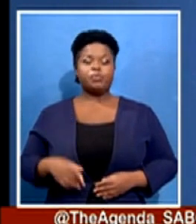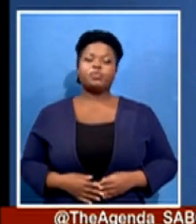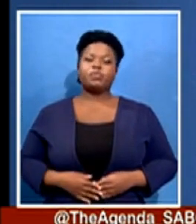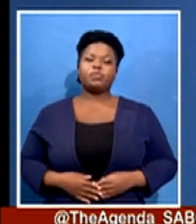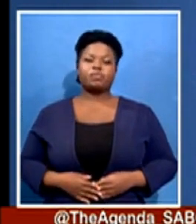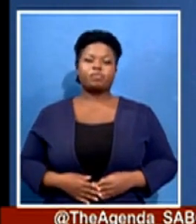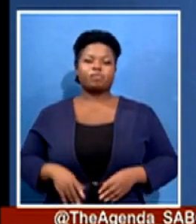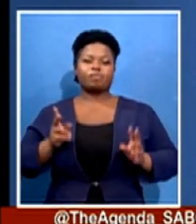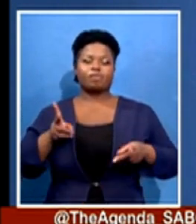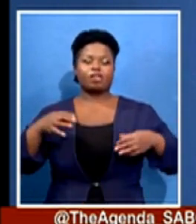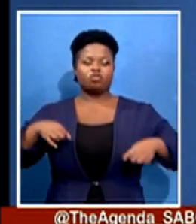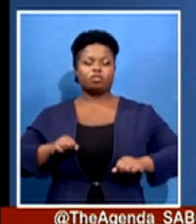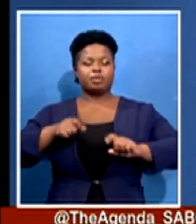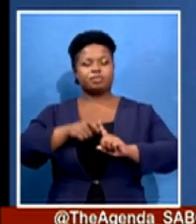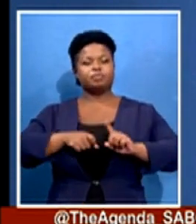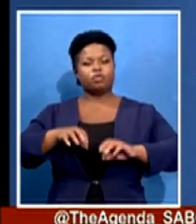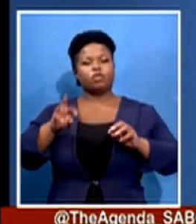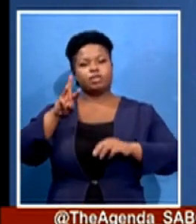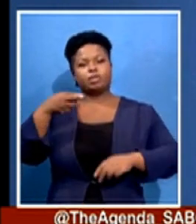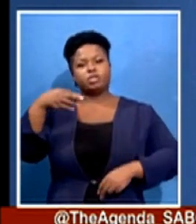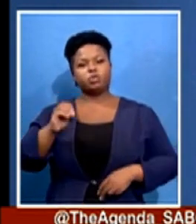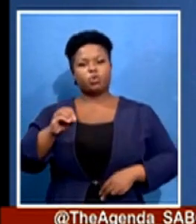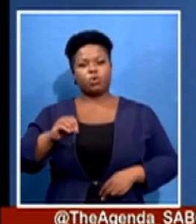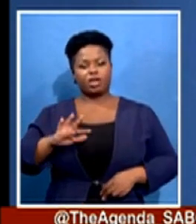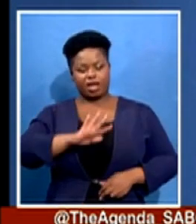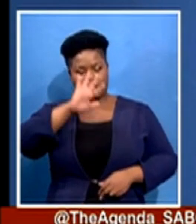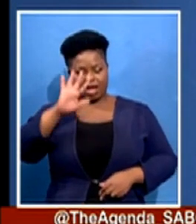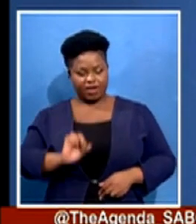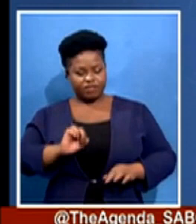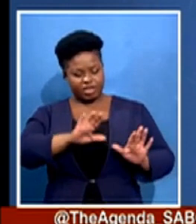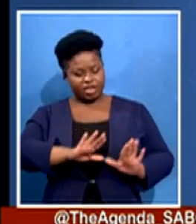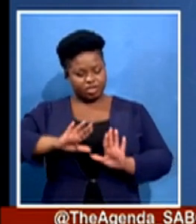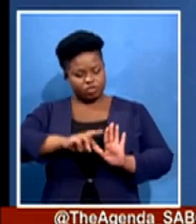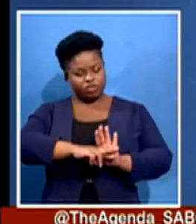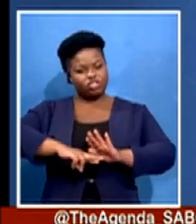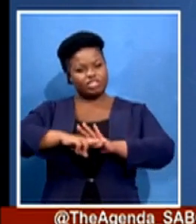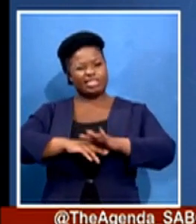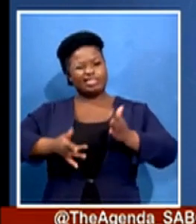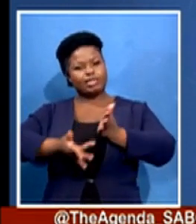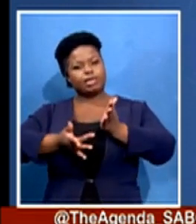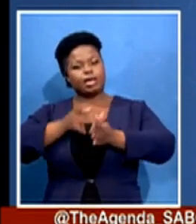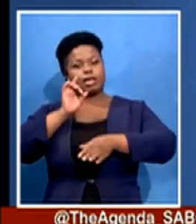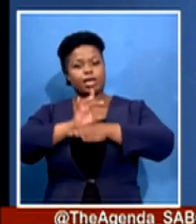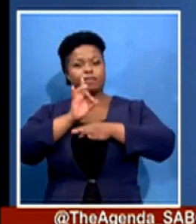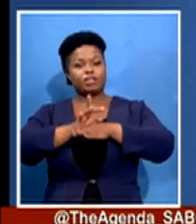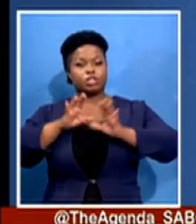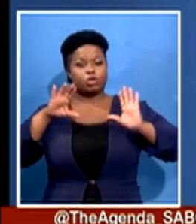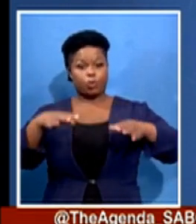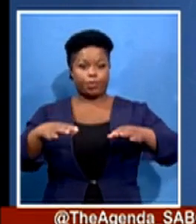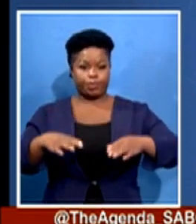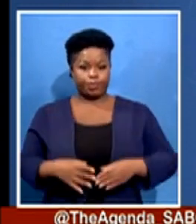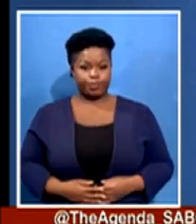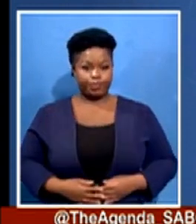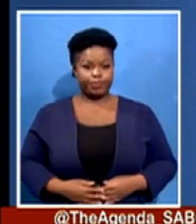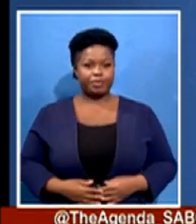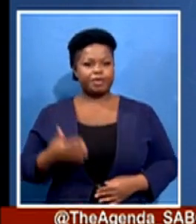Organization's AFRO Region Immunization Technical Advisory Group. Professor, I said earlier on, when you have a title that long, it means